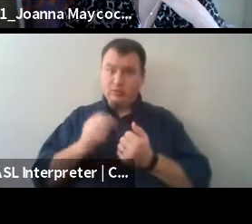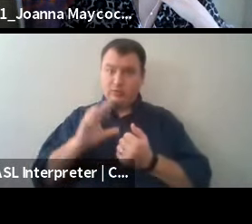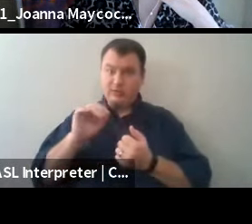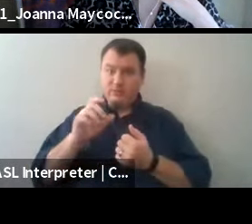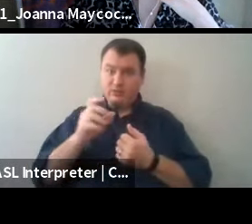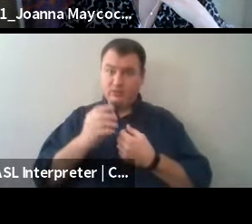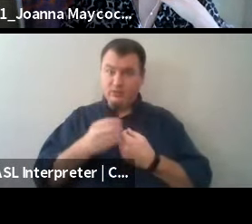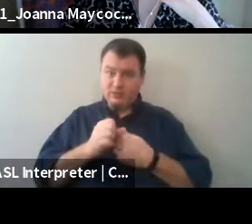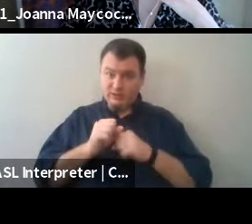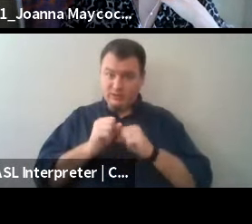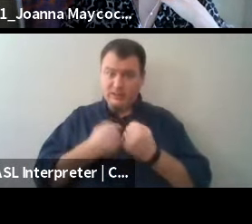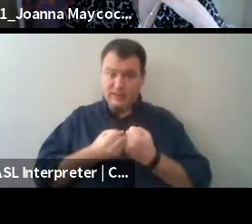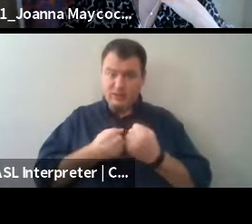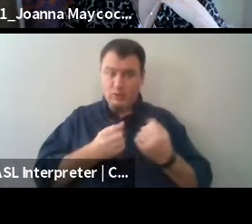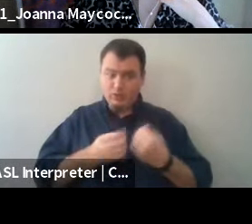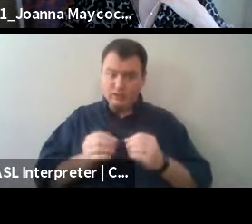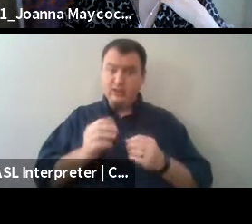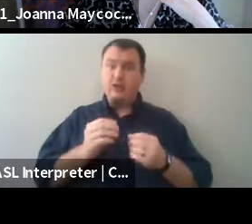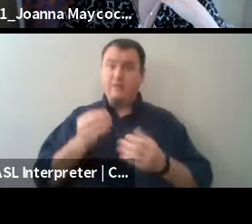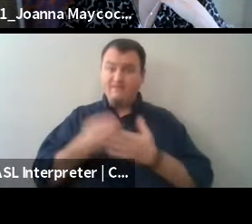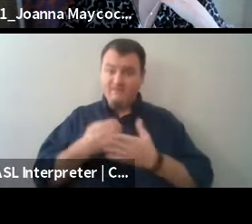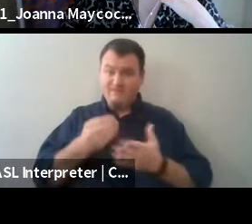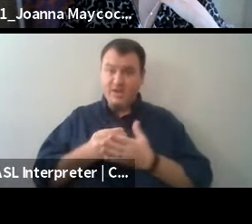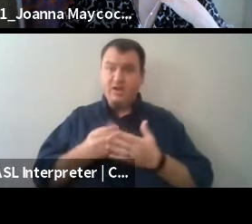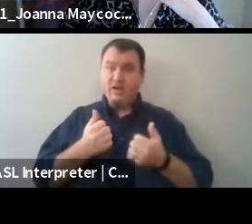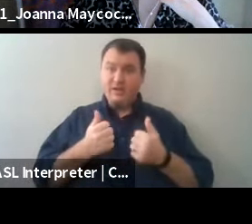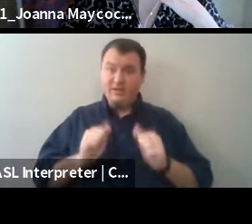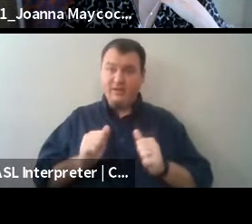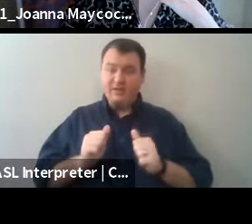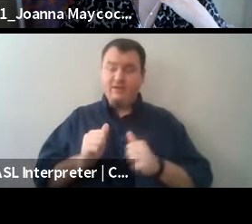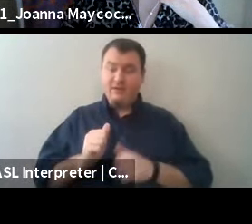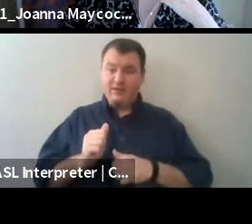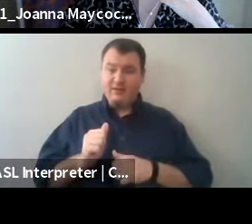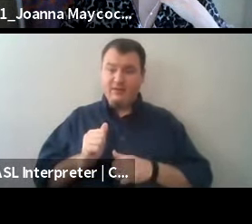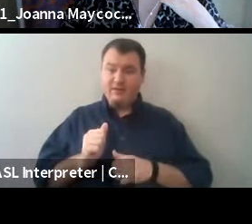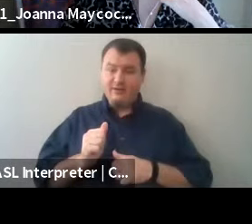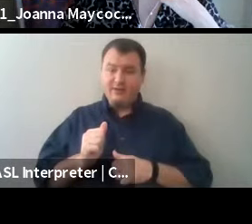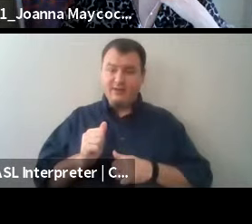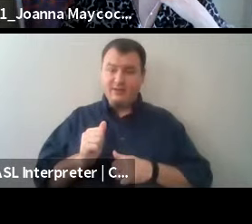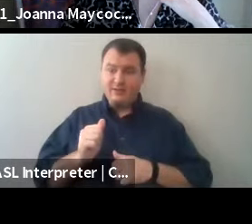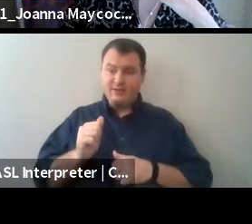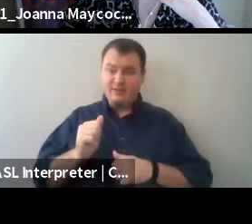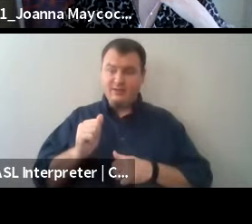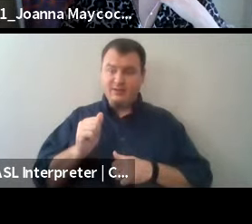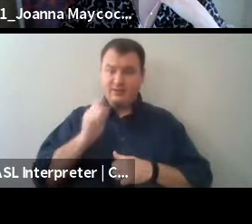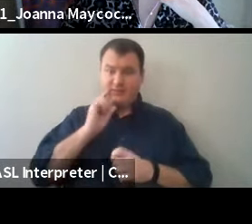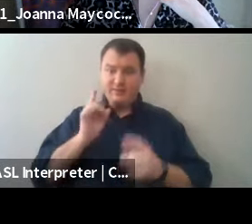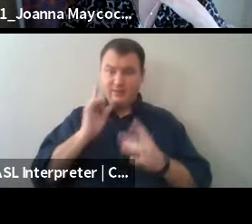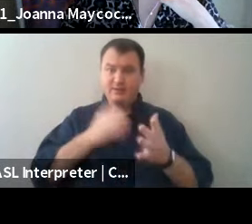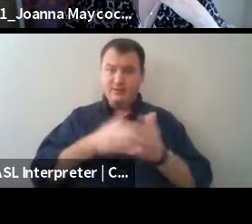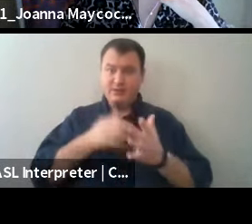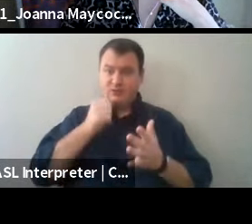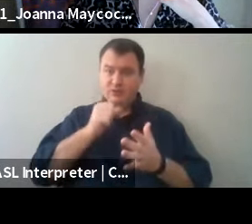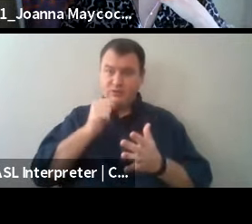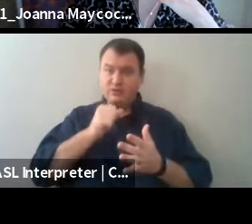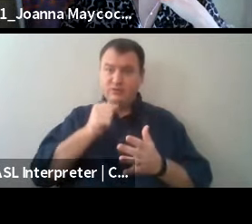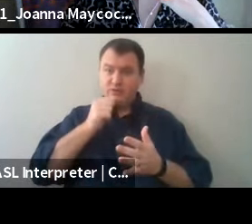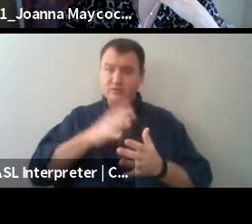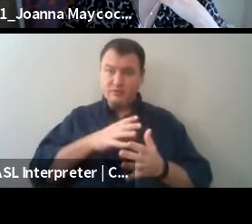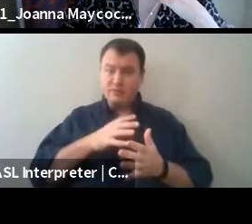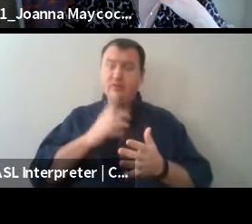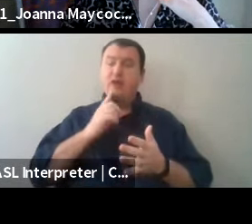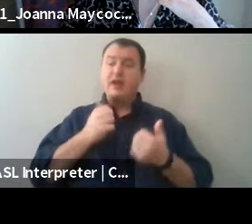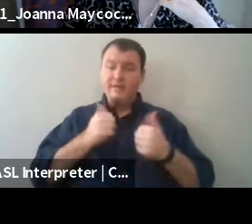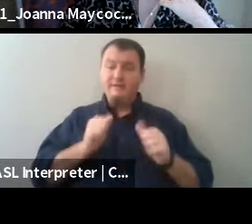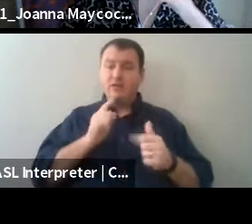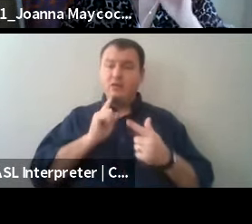well as to fund efforts to really prevent and respond to violence against women and girls? Efforts that will